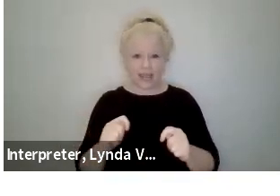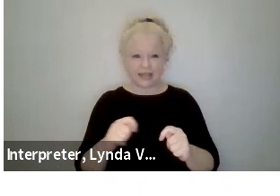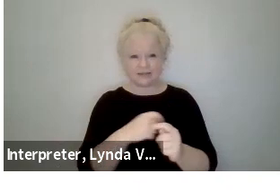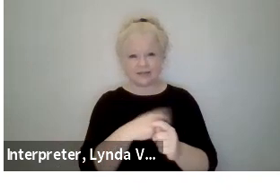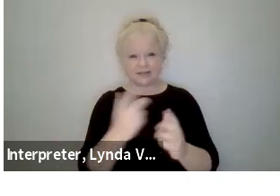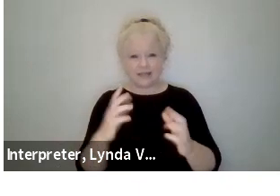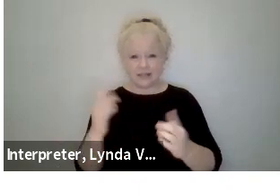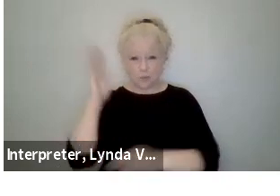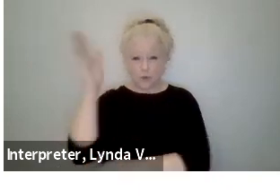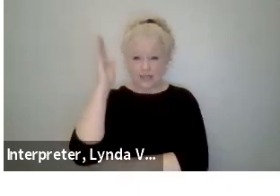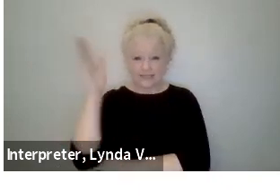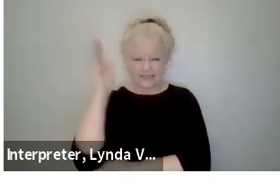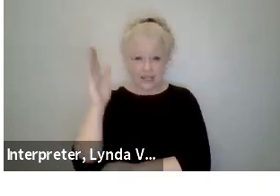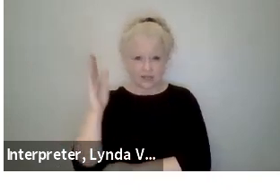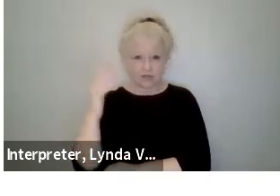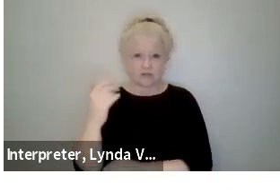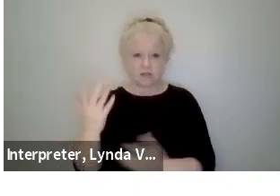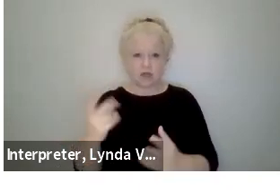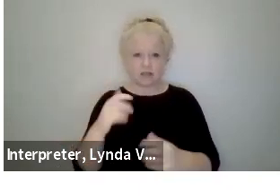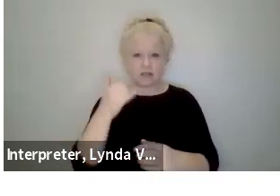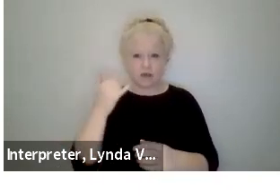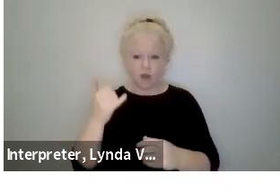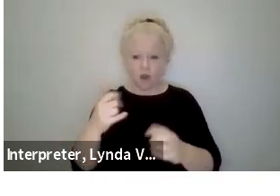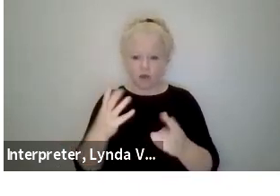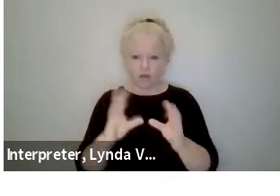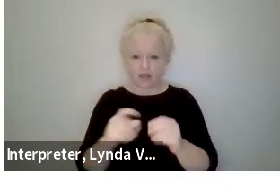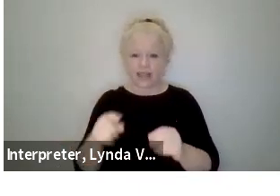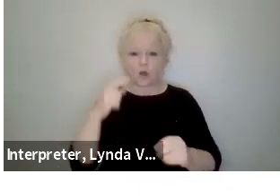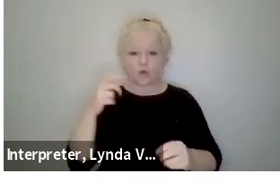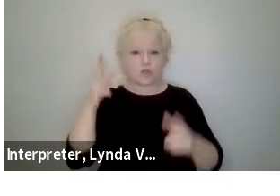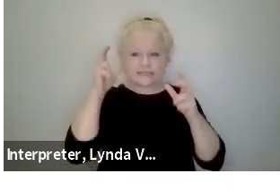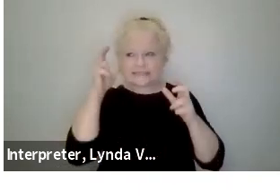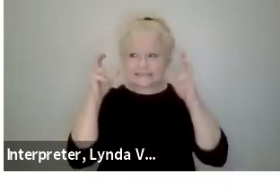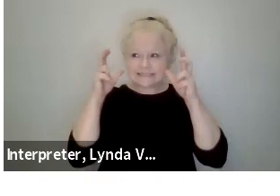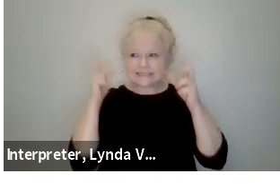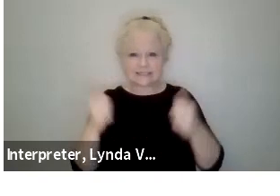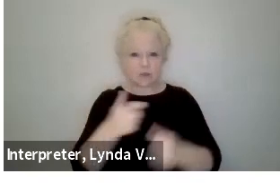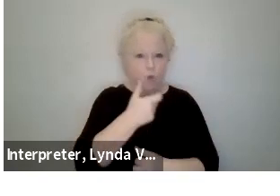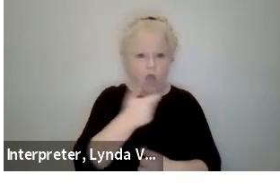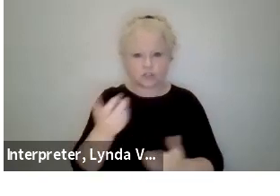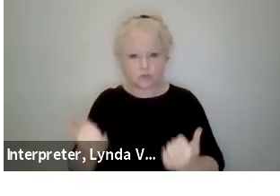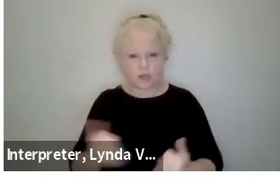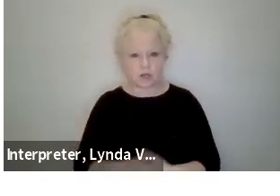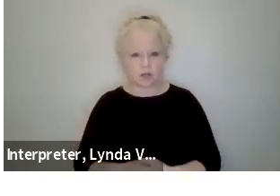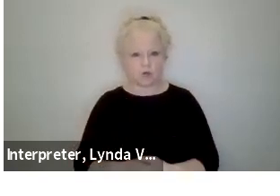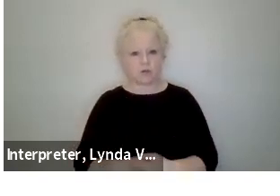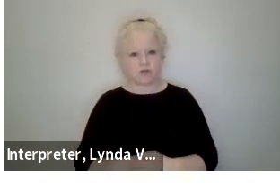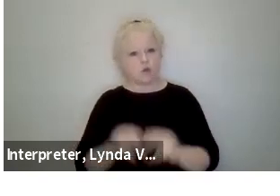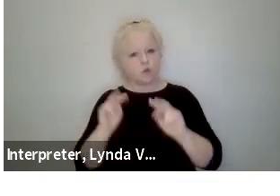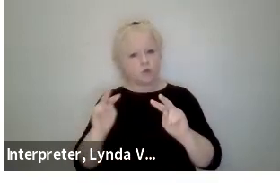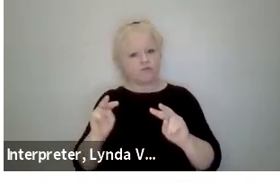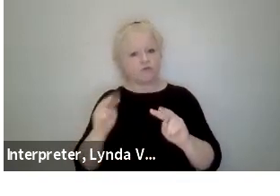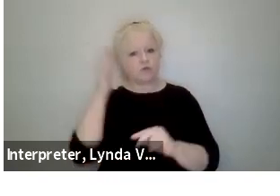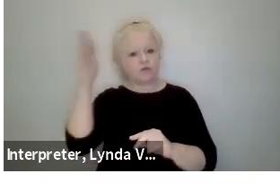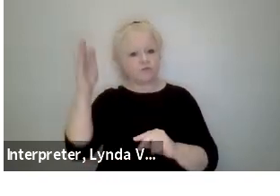our presentation to those on the call, because I know y'all are tuning in and we really appreciate it. And we look forward to the future